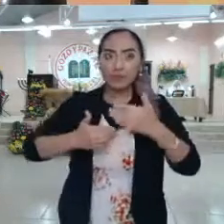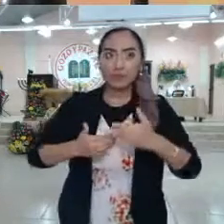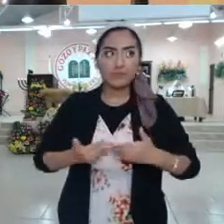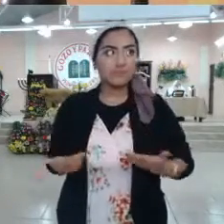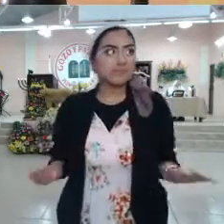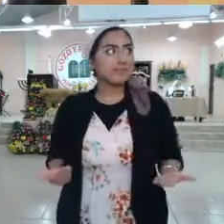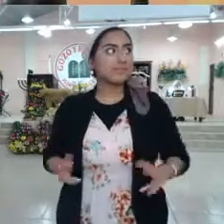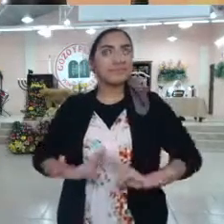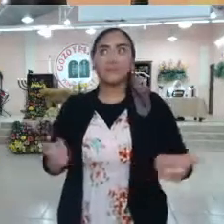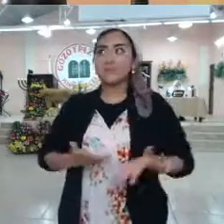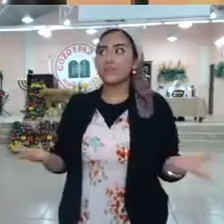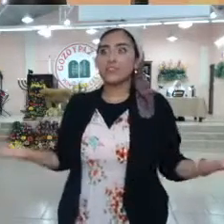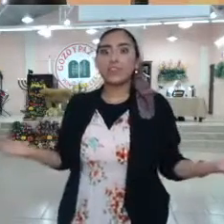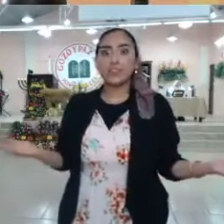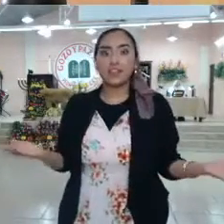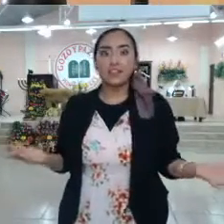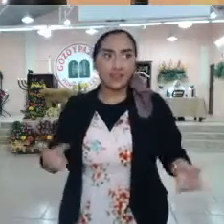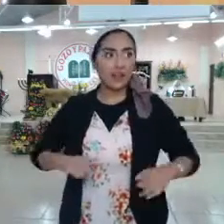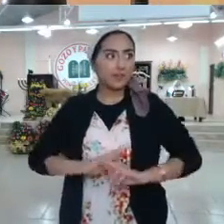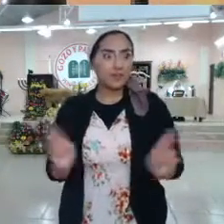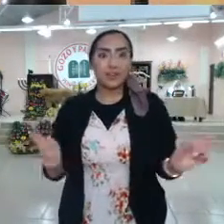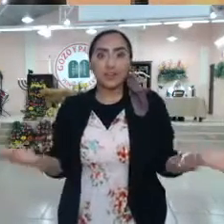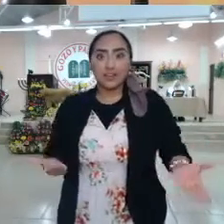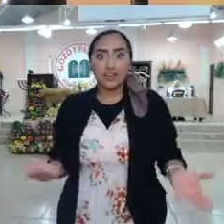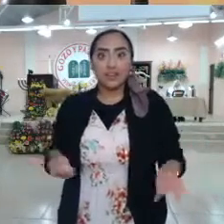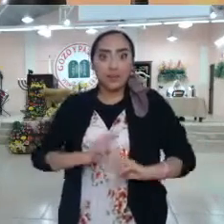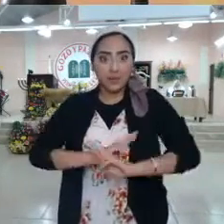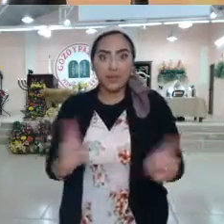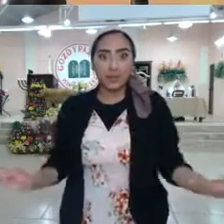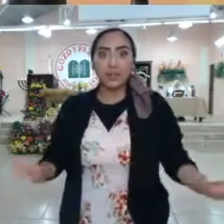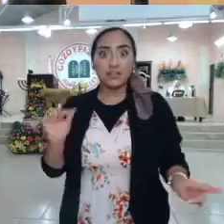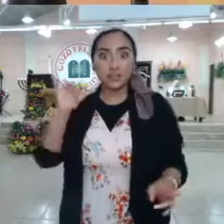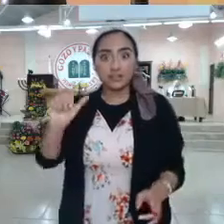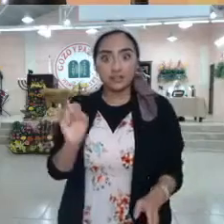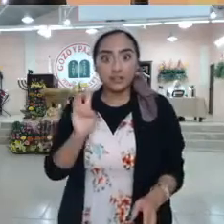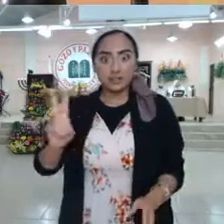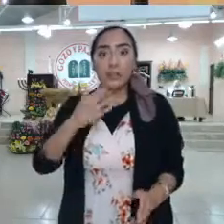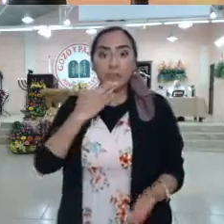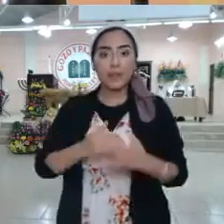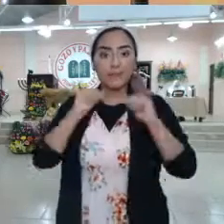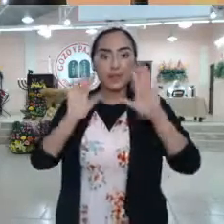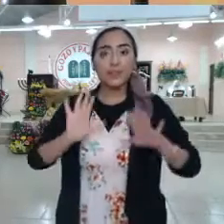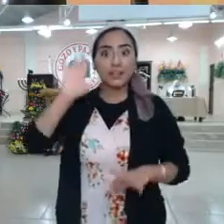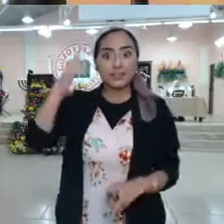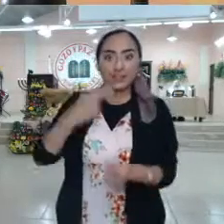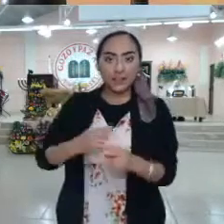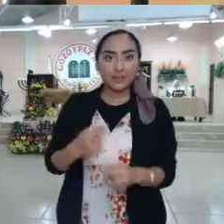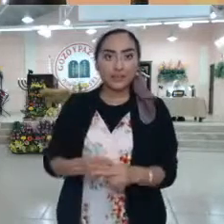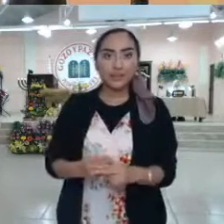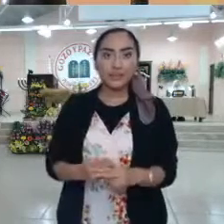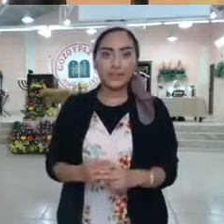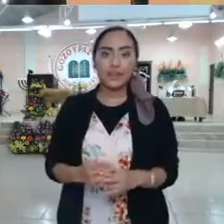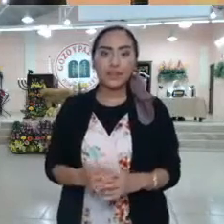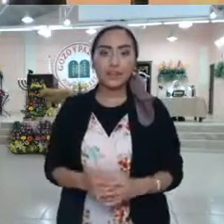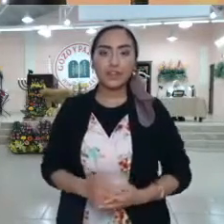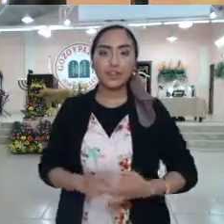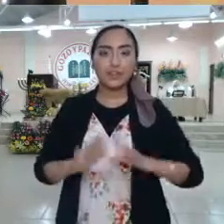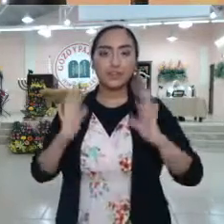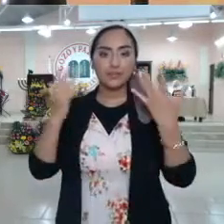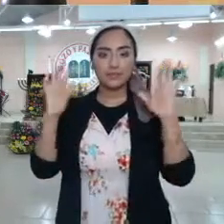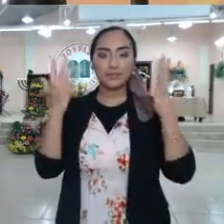to pray, and here it is. Here it is. He gave it. Joshua gave it. Blessed is His name.